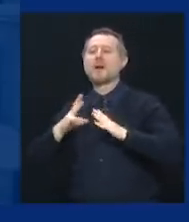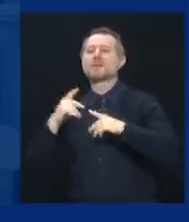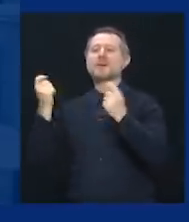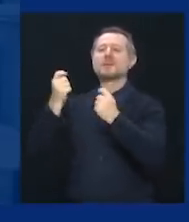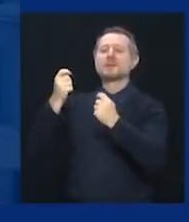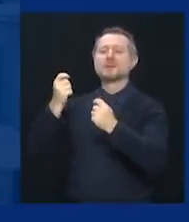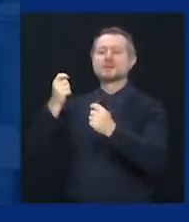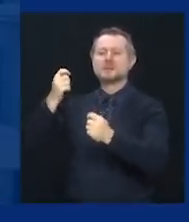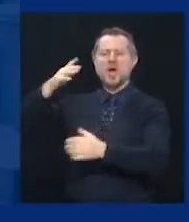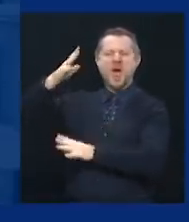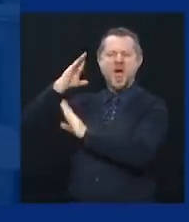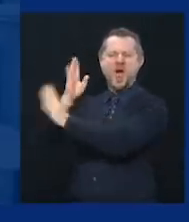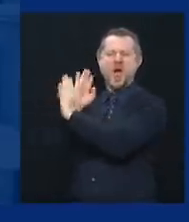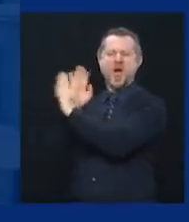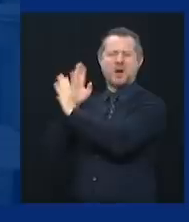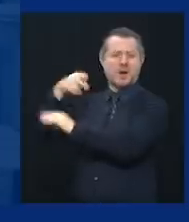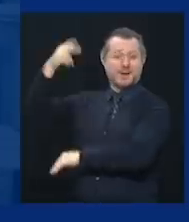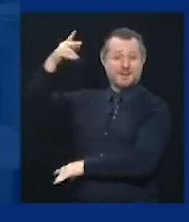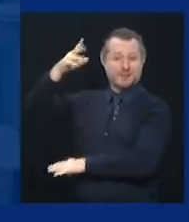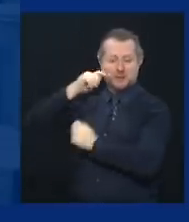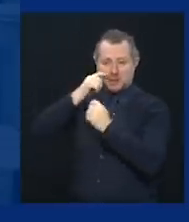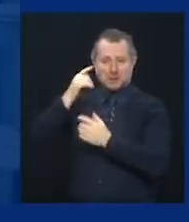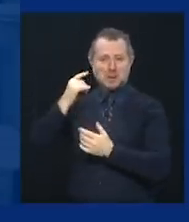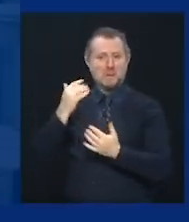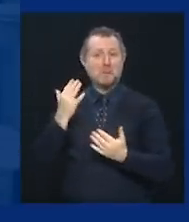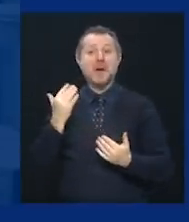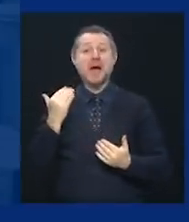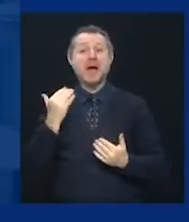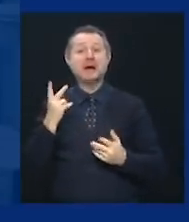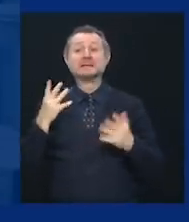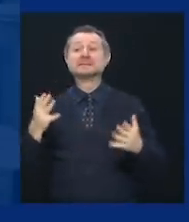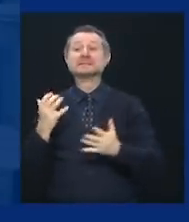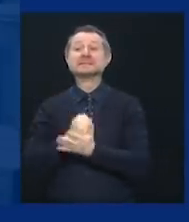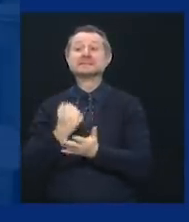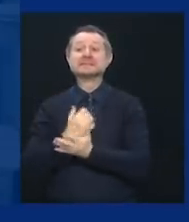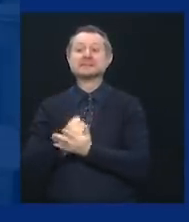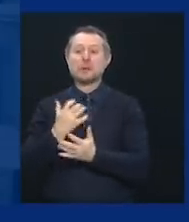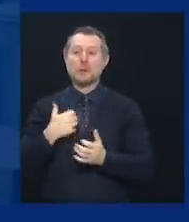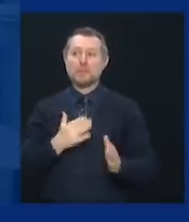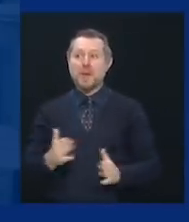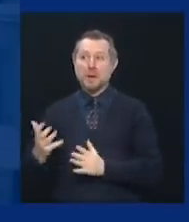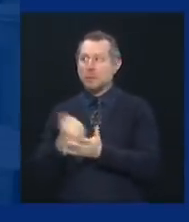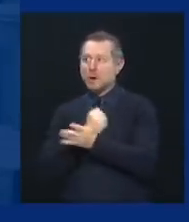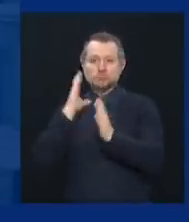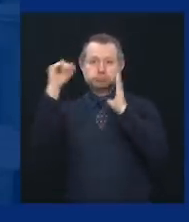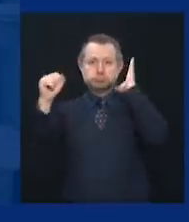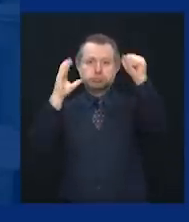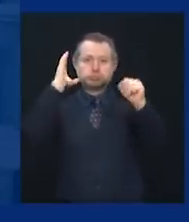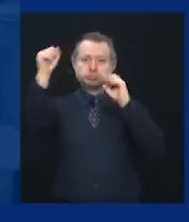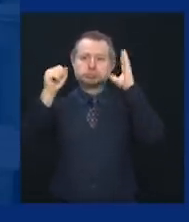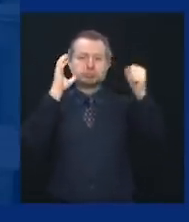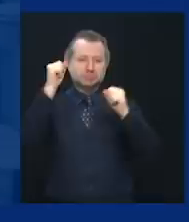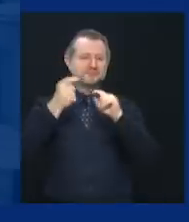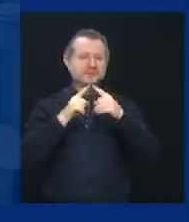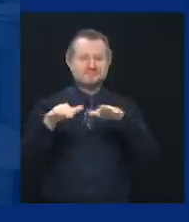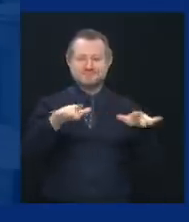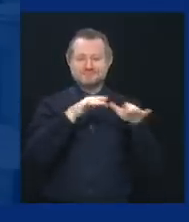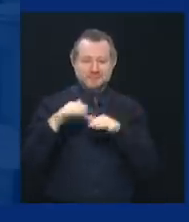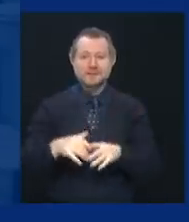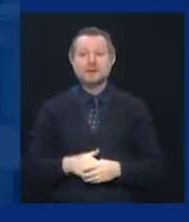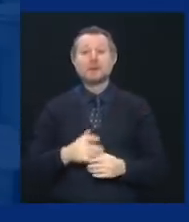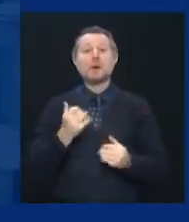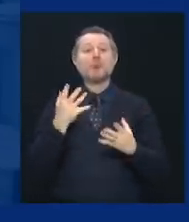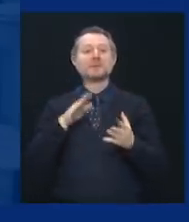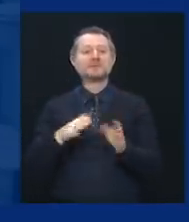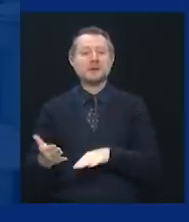We believe as a prophylactic before people were traveling. Number of statewide deaths is up to 170. And that